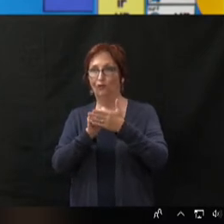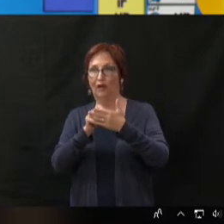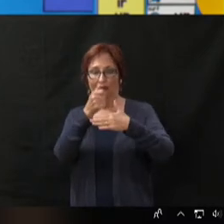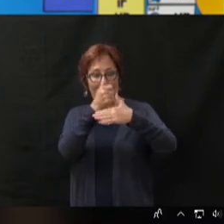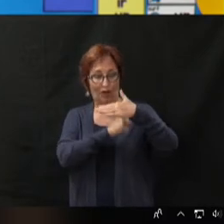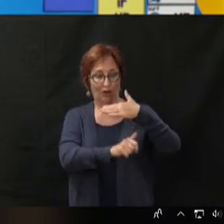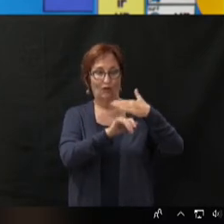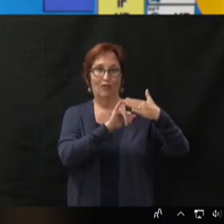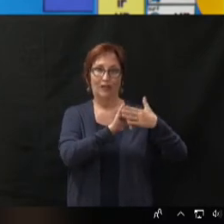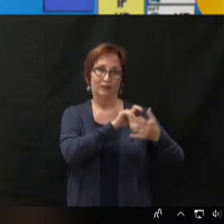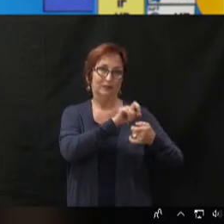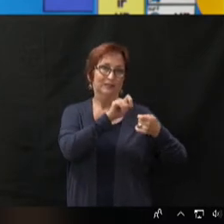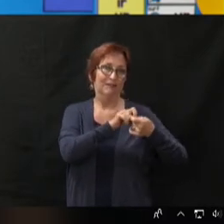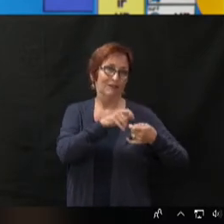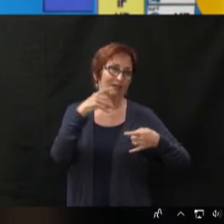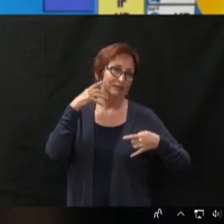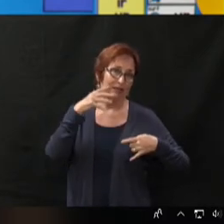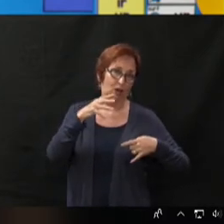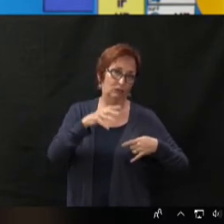particular sound.